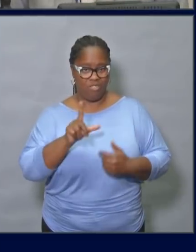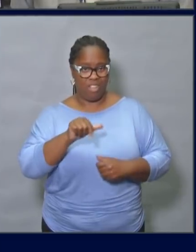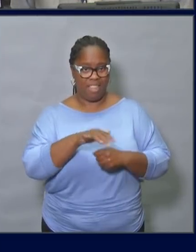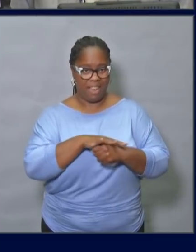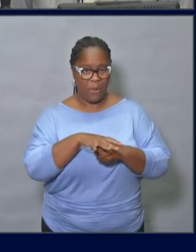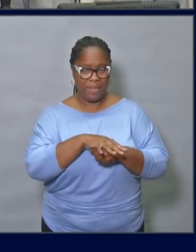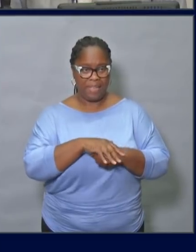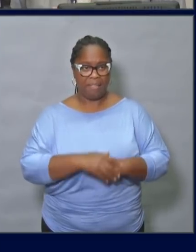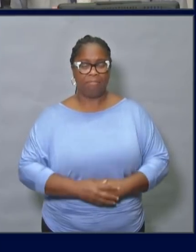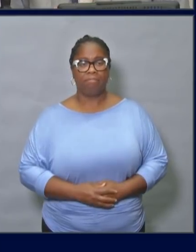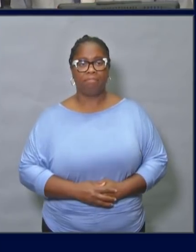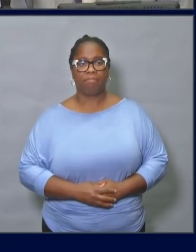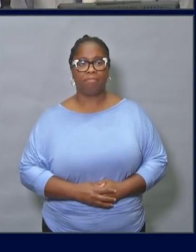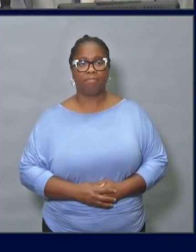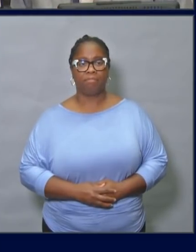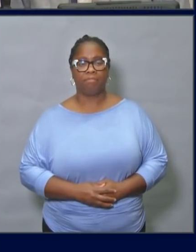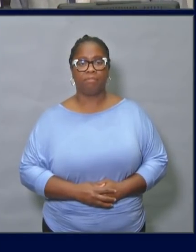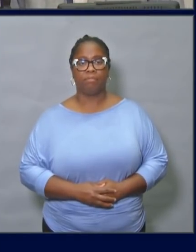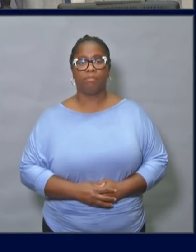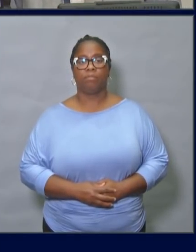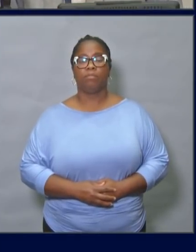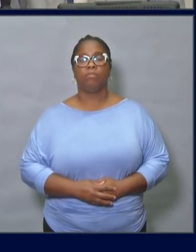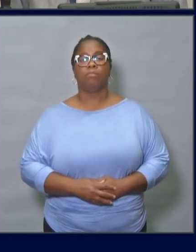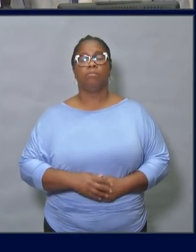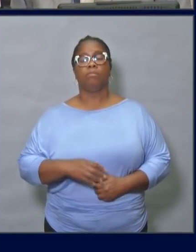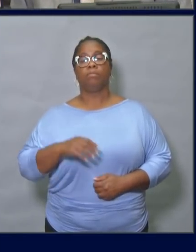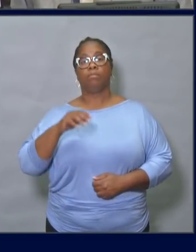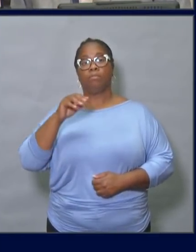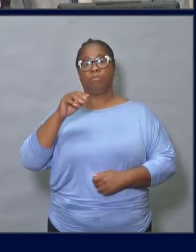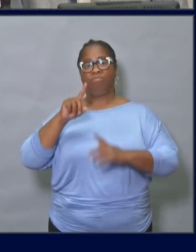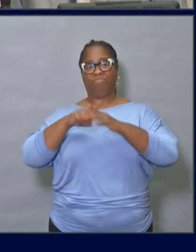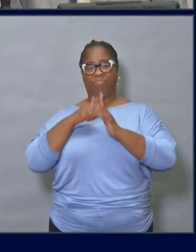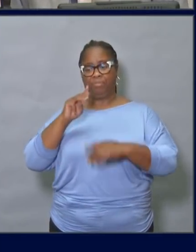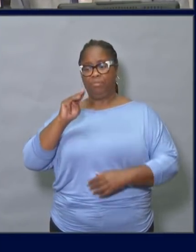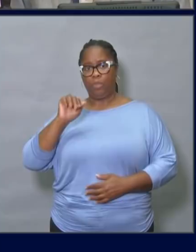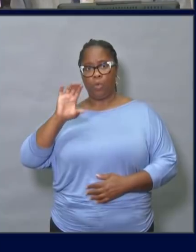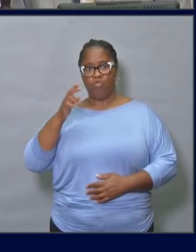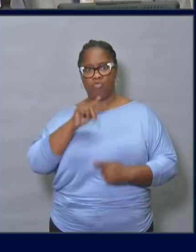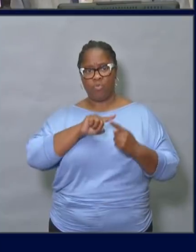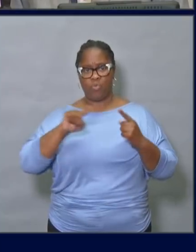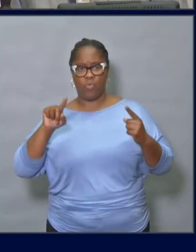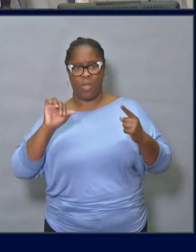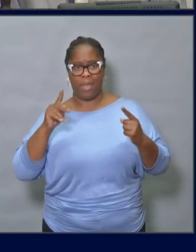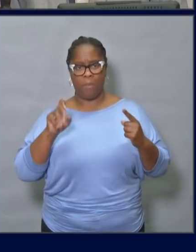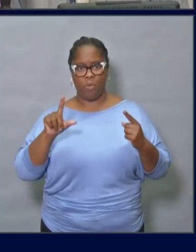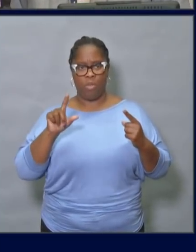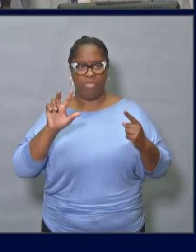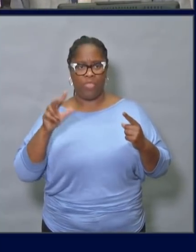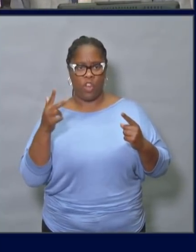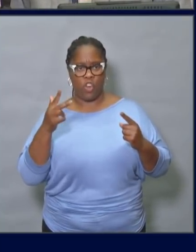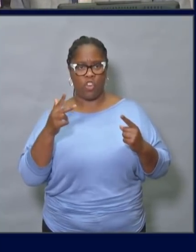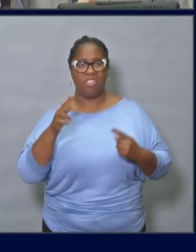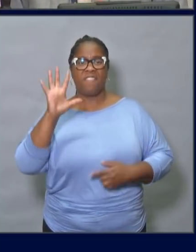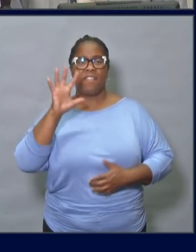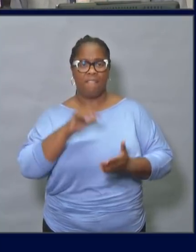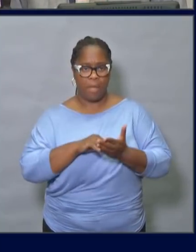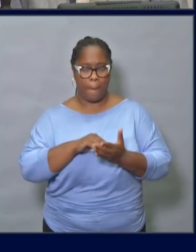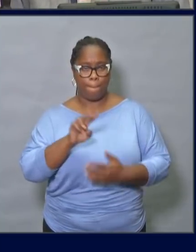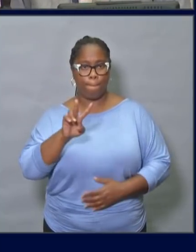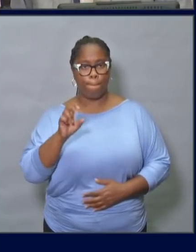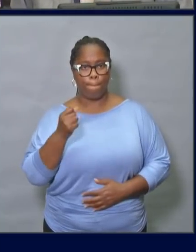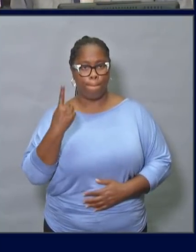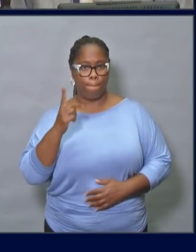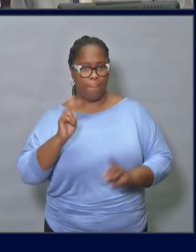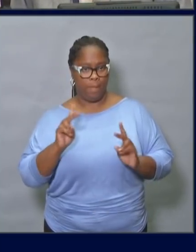Original case interviews through April 3rd on 5,211 people that were either positive